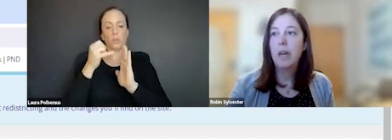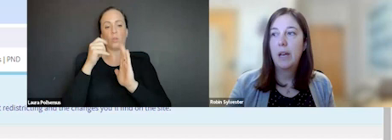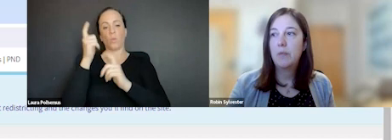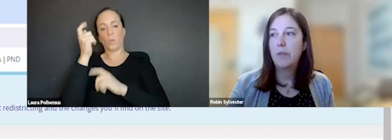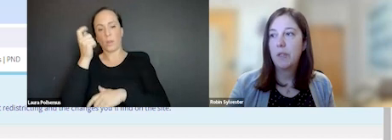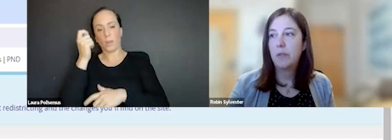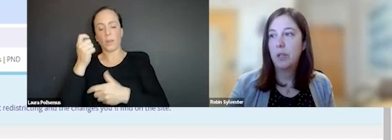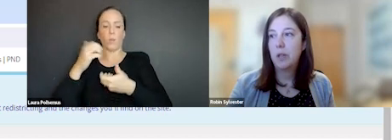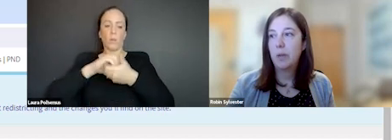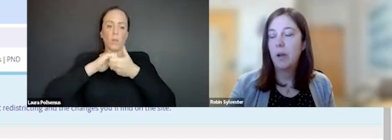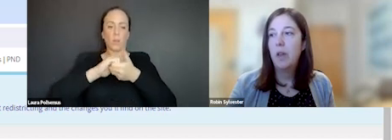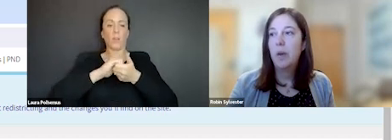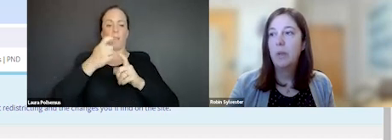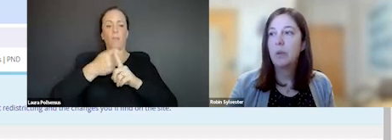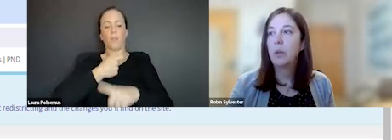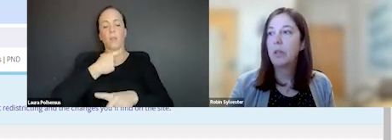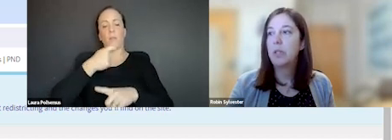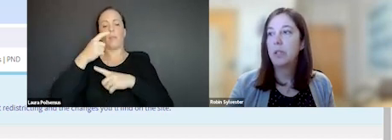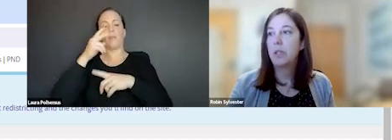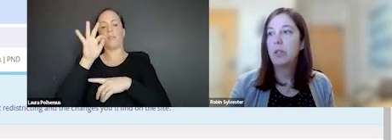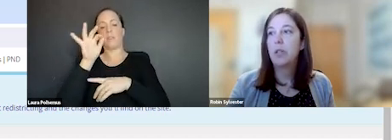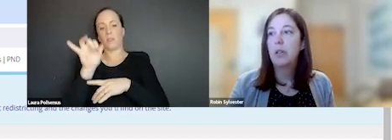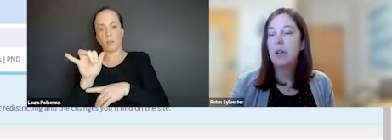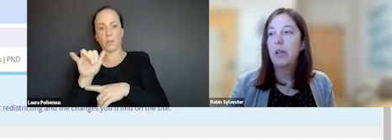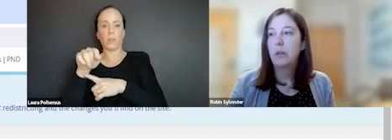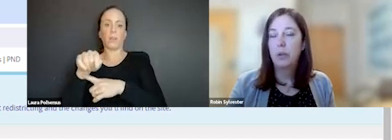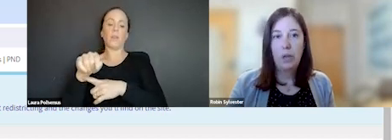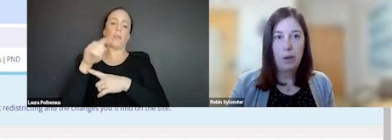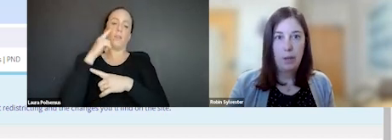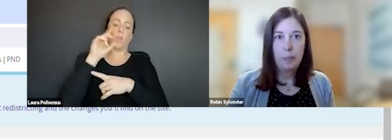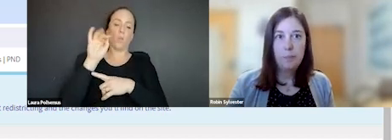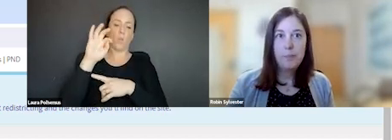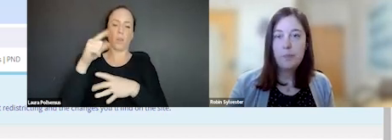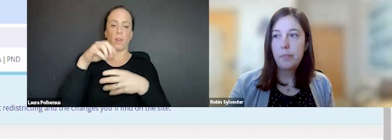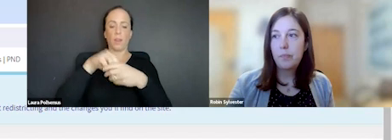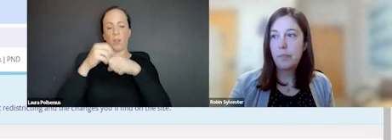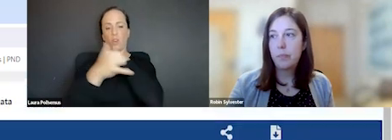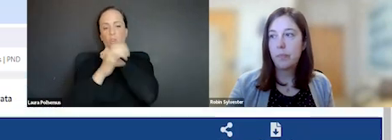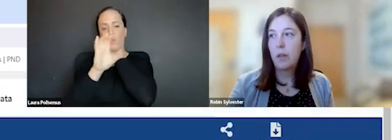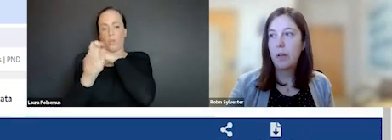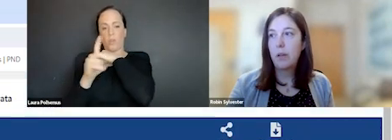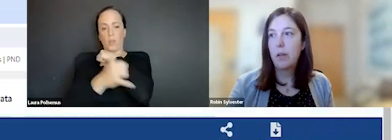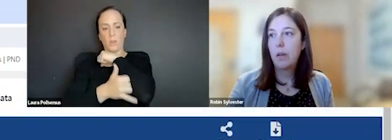from the last full fiscal year that went to organizations in Cook County.